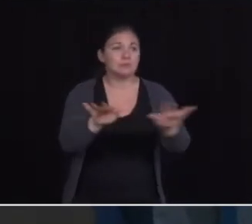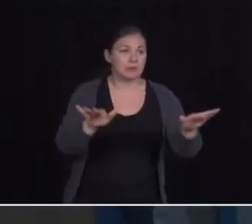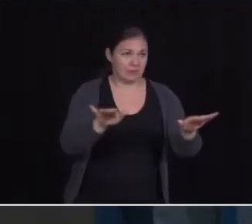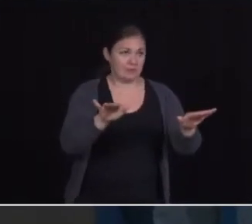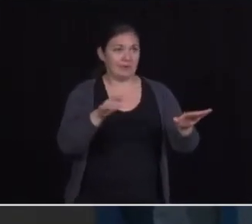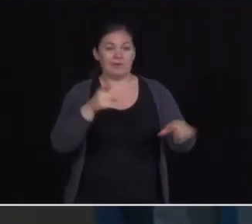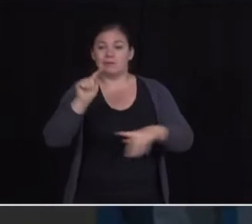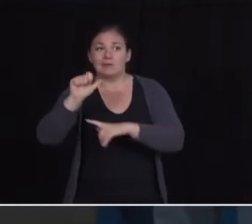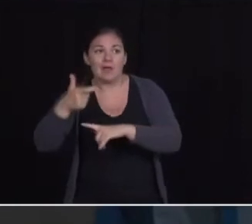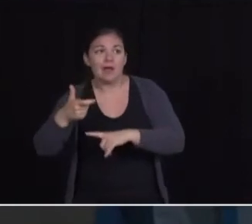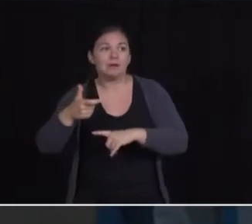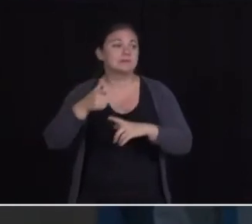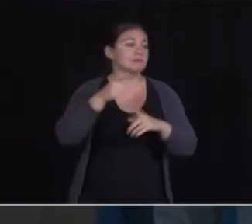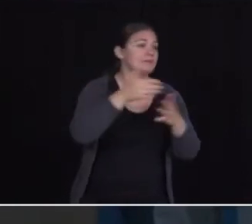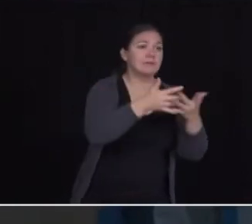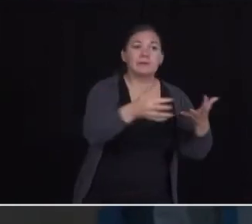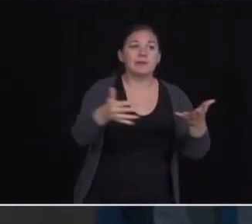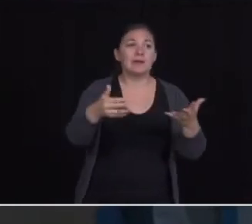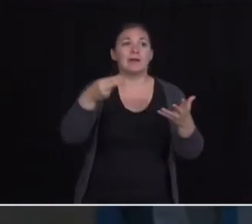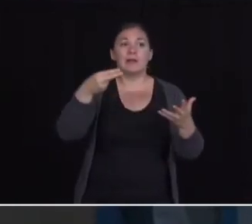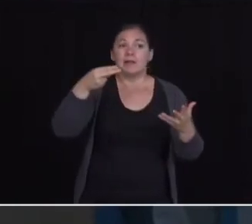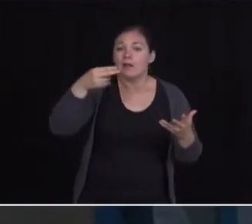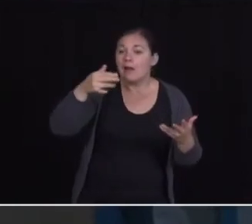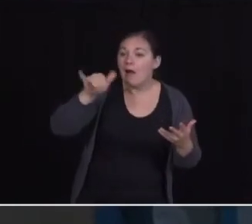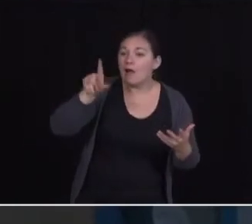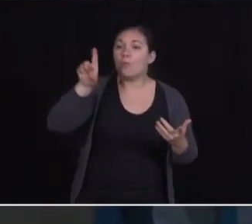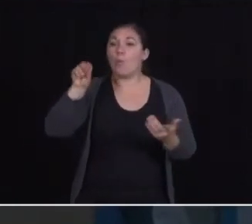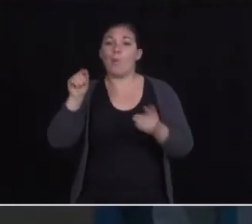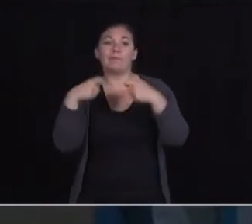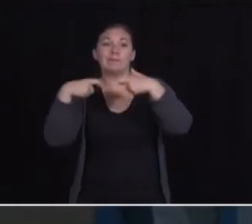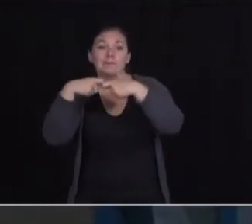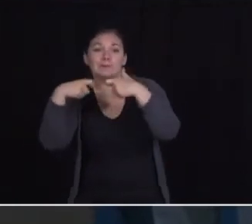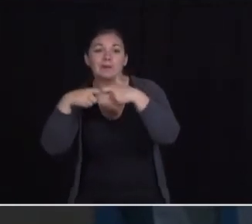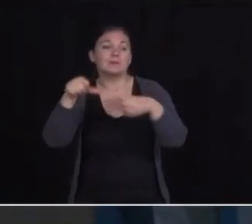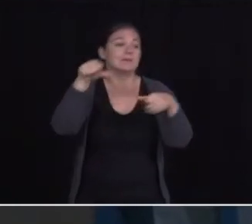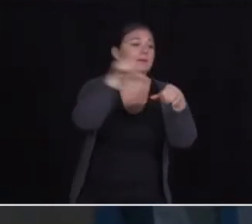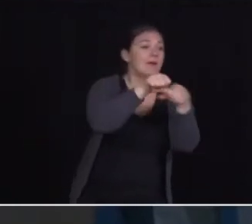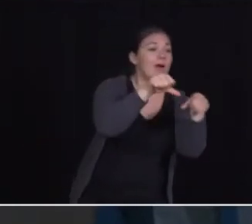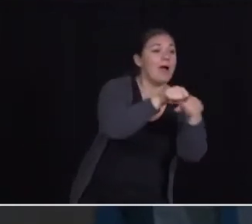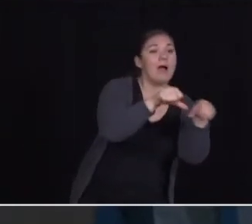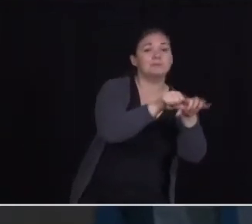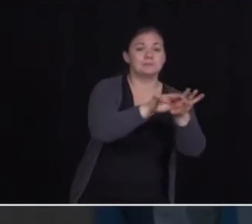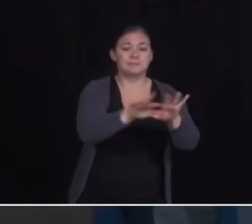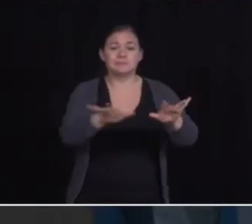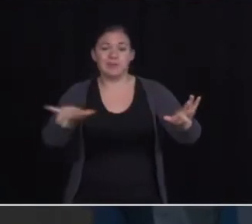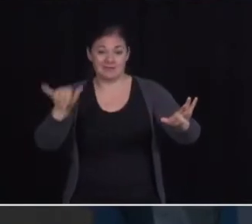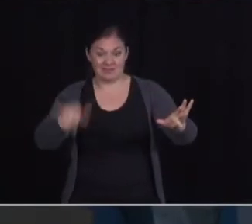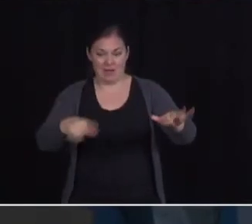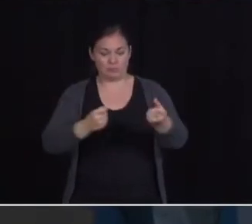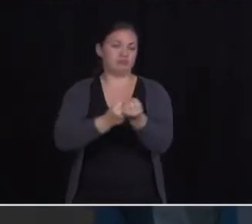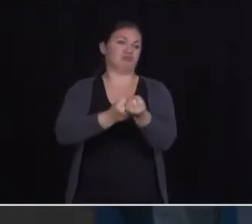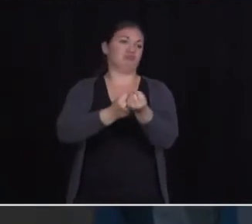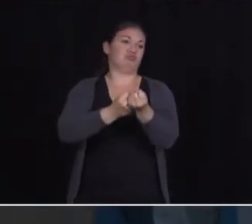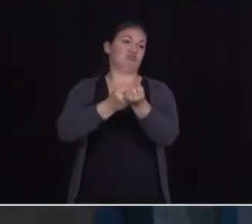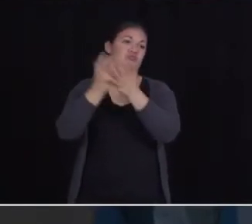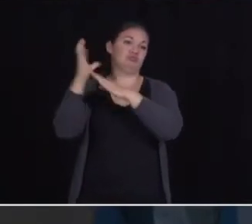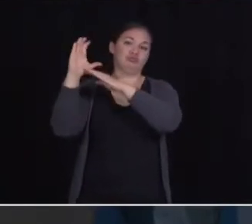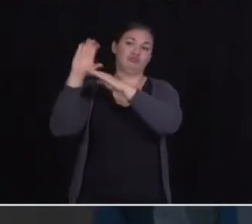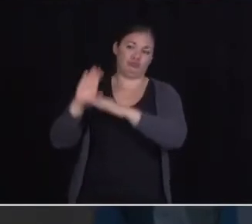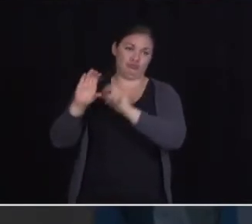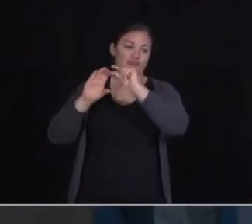as well as hydro and natural gas bills. This money will be made available as soon as possible, and we will release